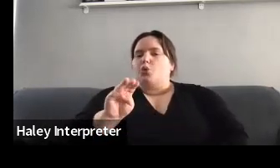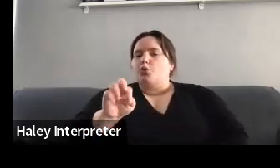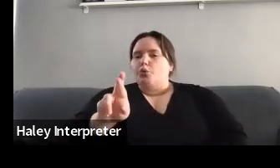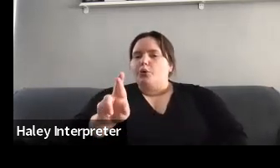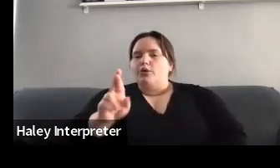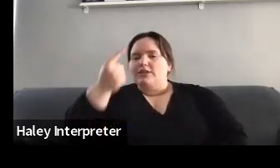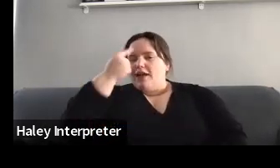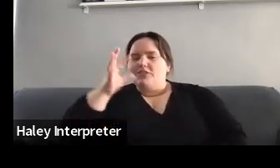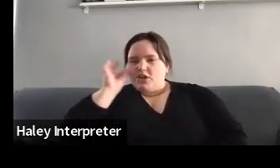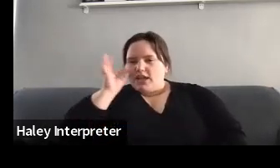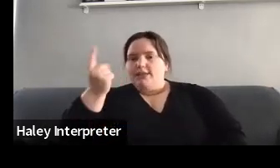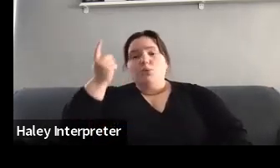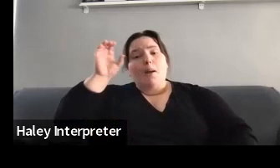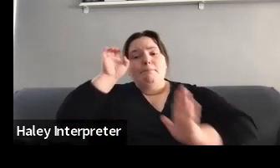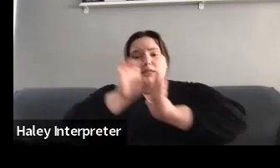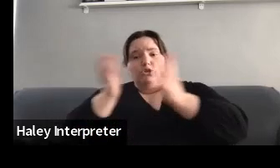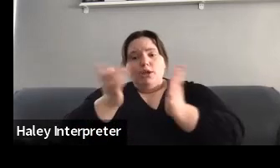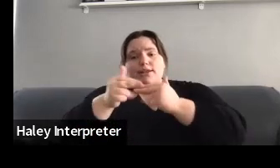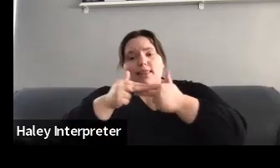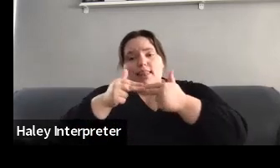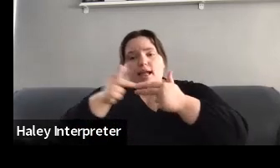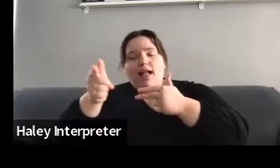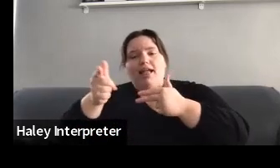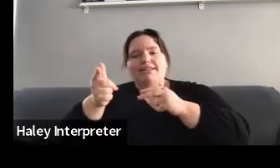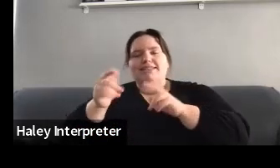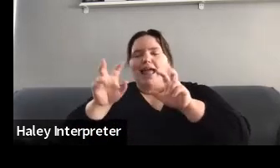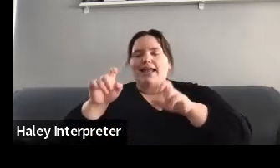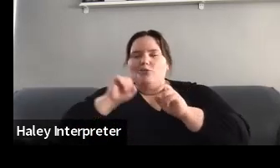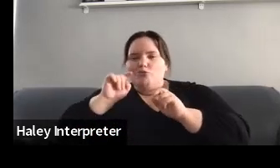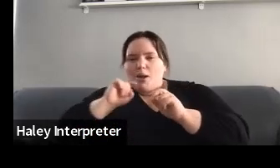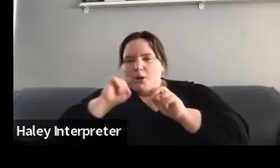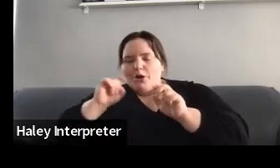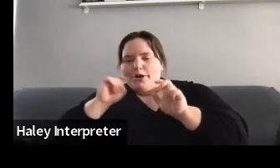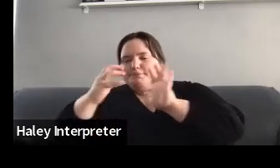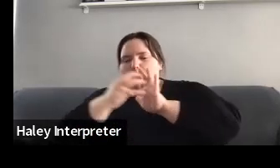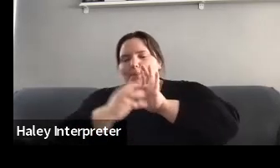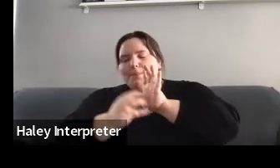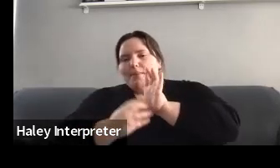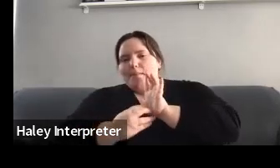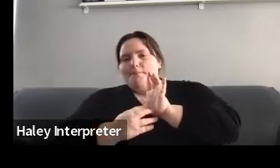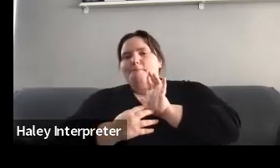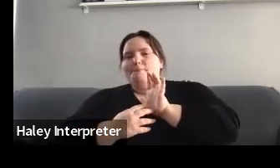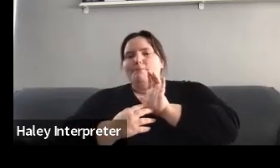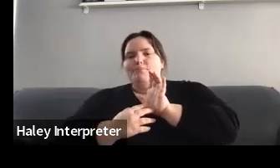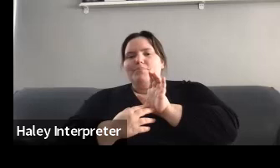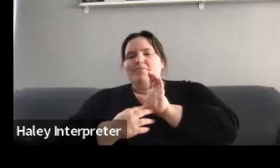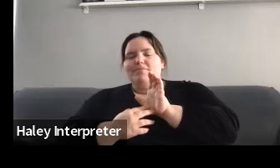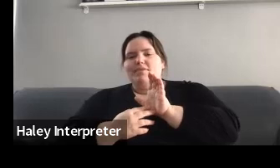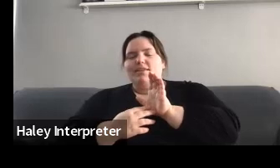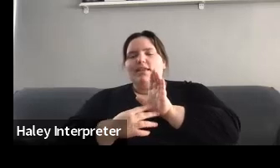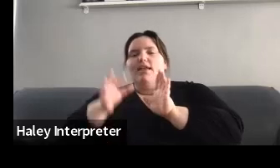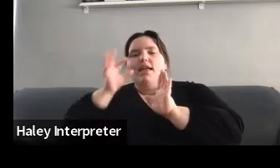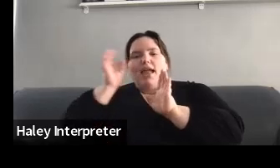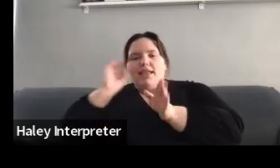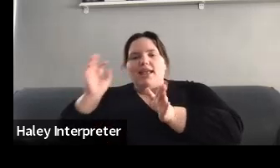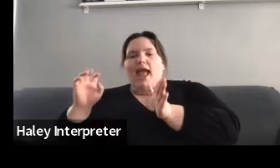this slide where it's again that rubber kind of nubby material that a cat can rub up against. You